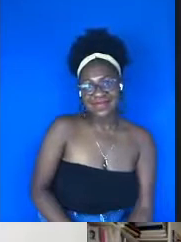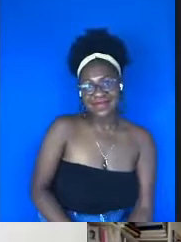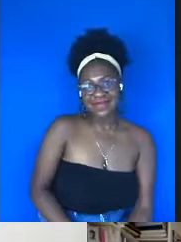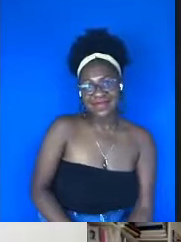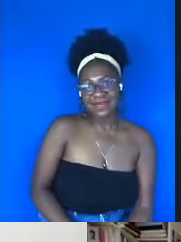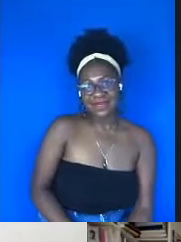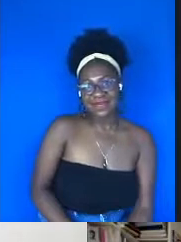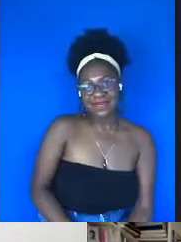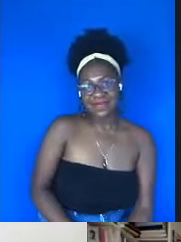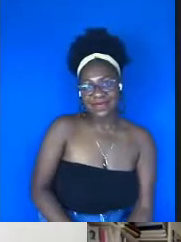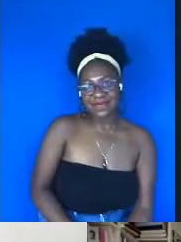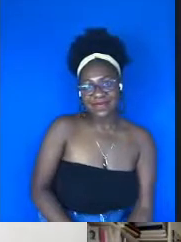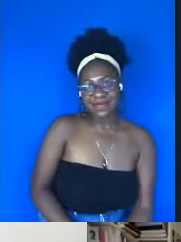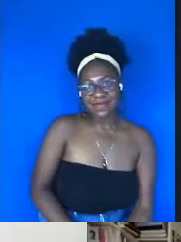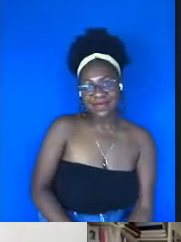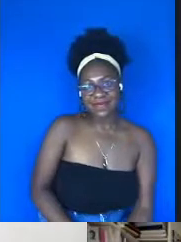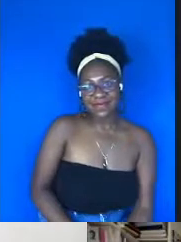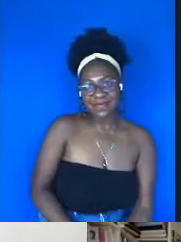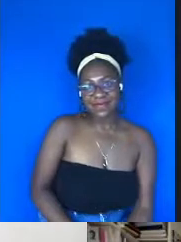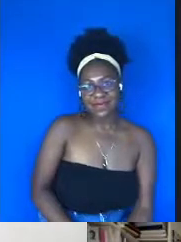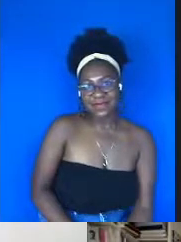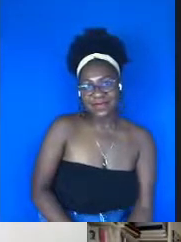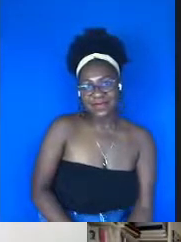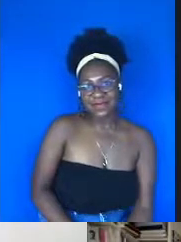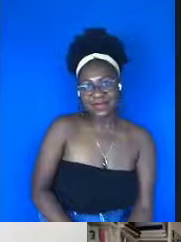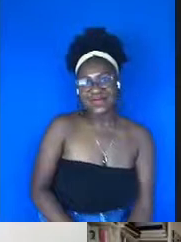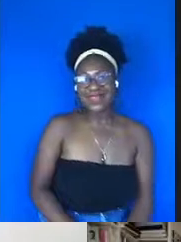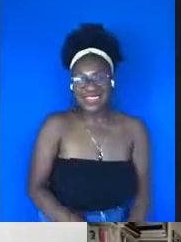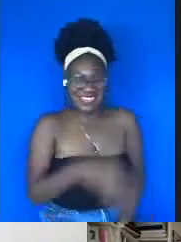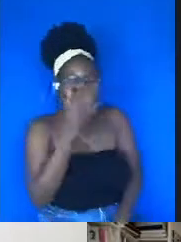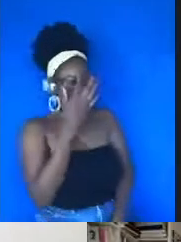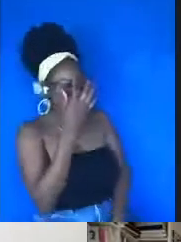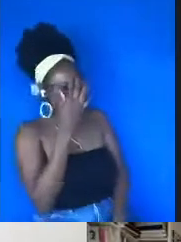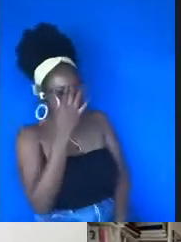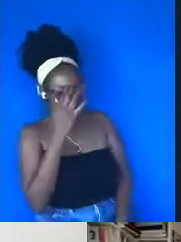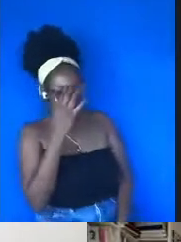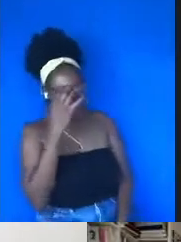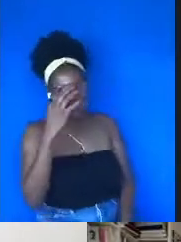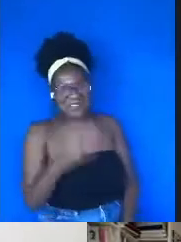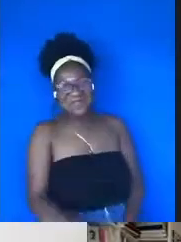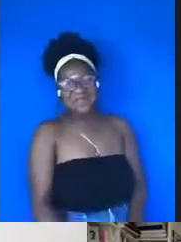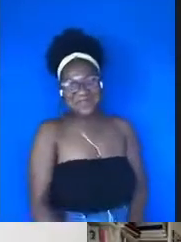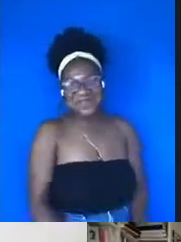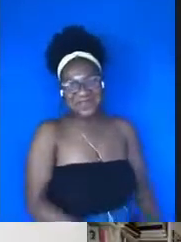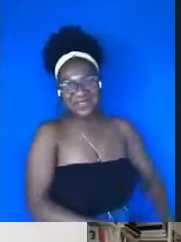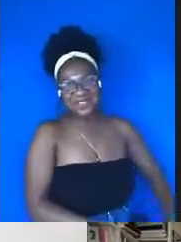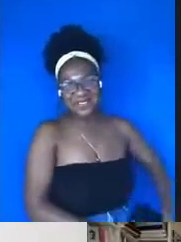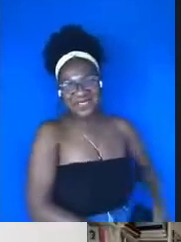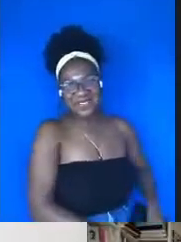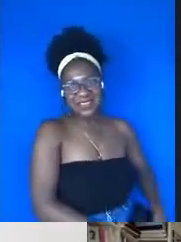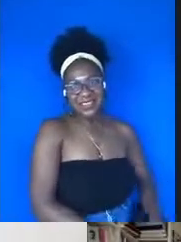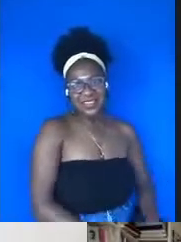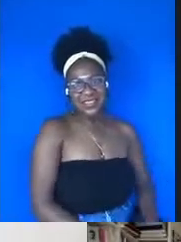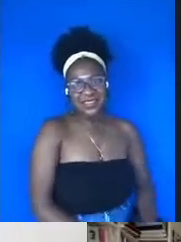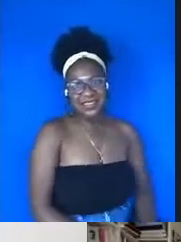they're going to be like, I don't think I can trust this person because I think there's a fear that they're going to come